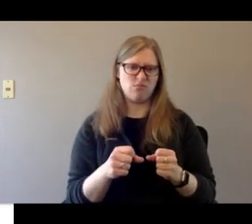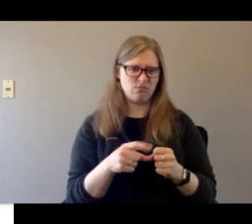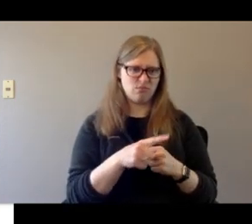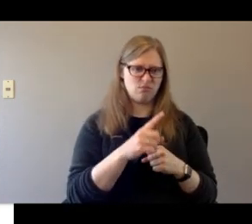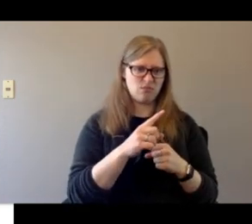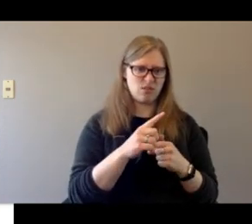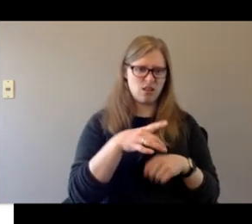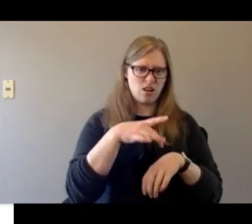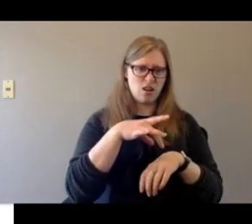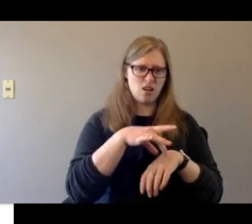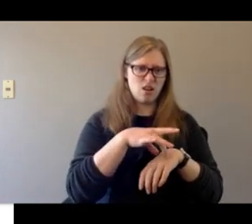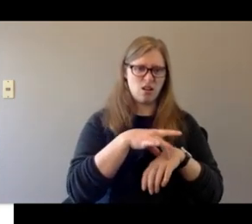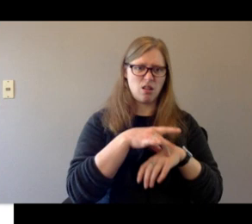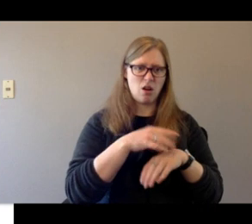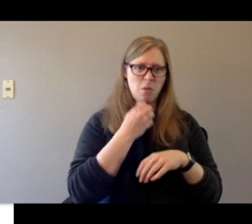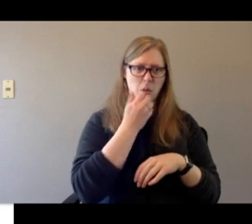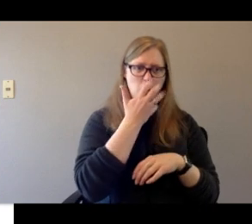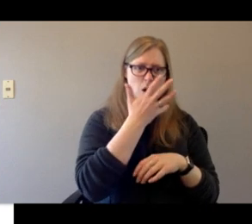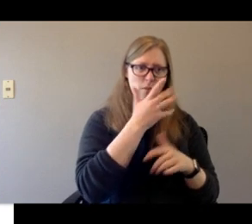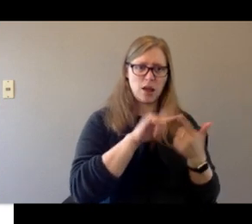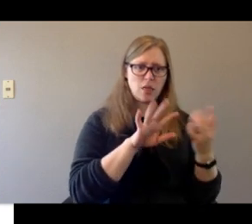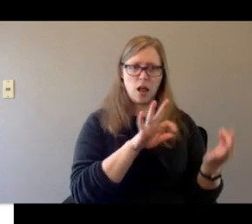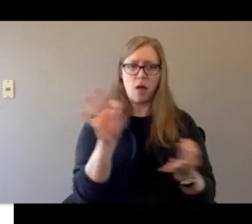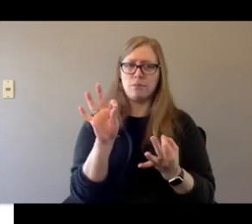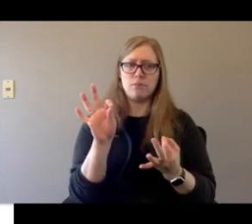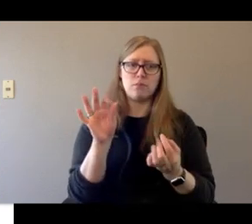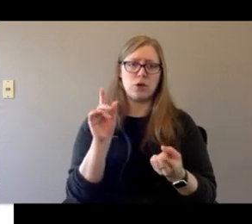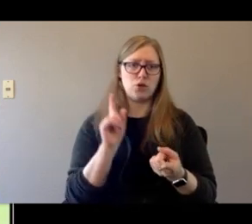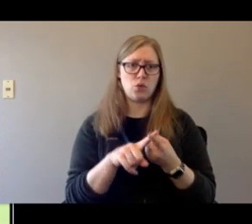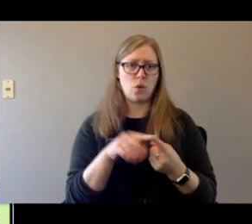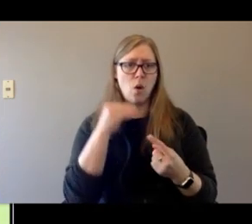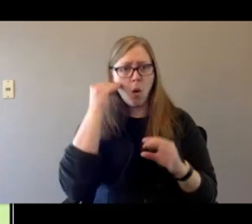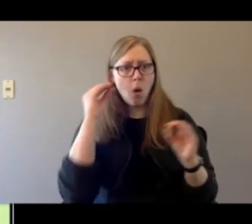audience. So that is a red herring.